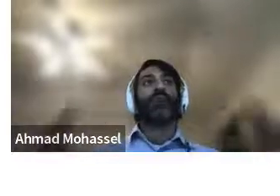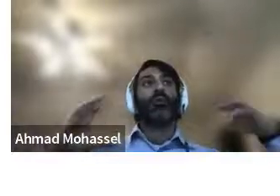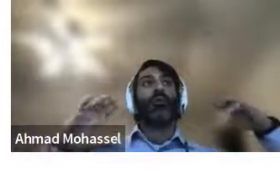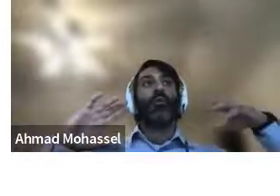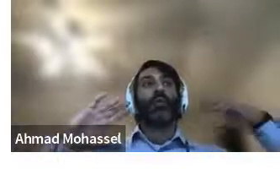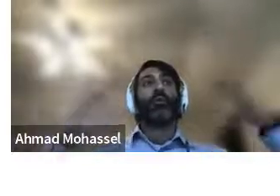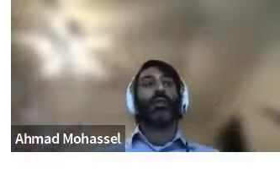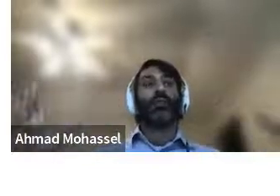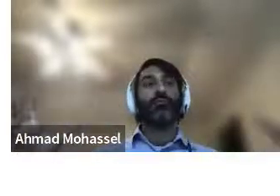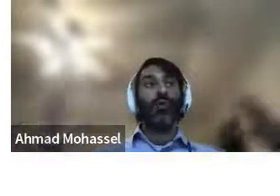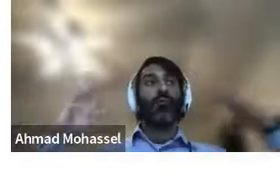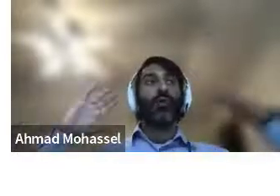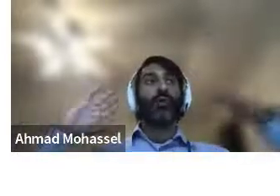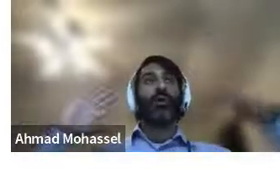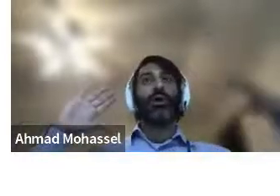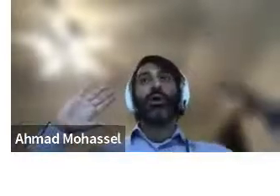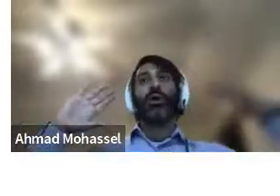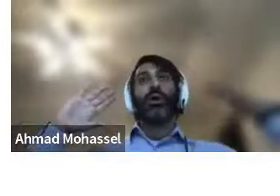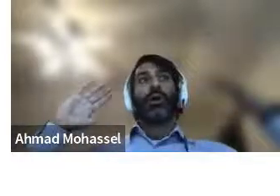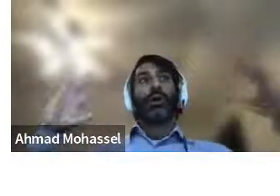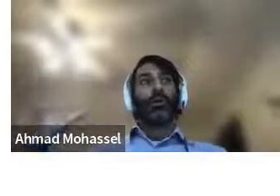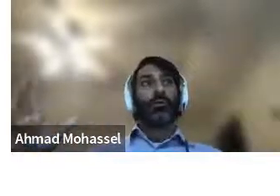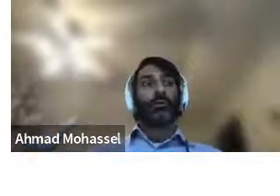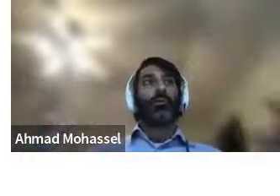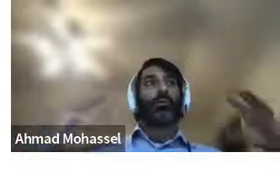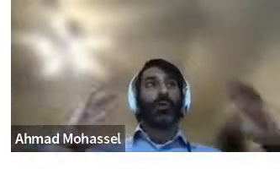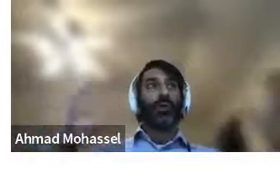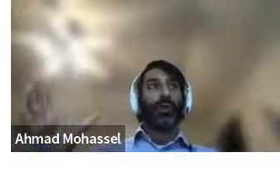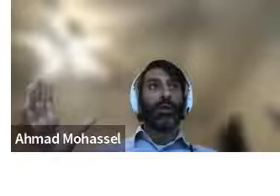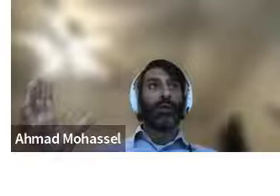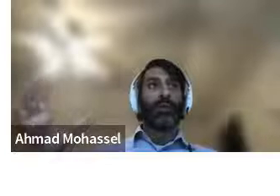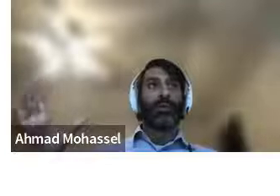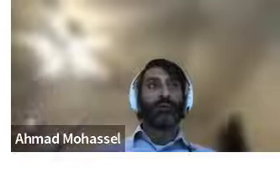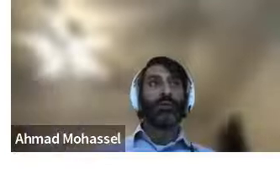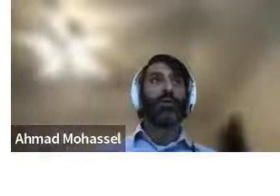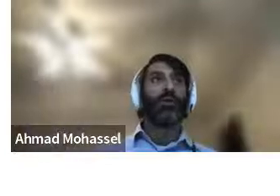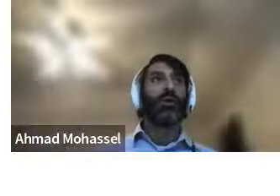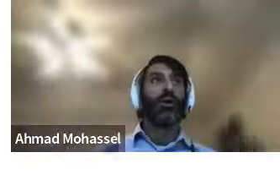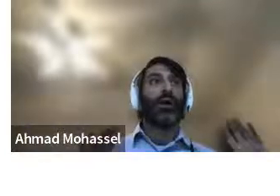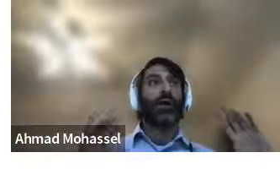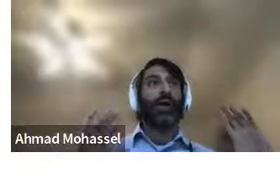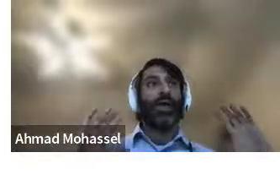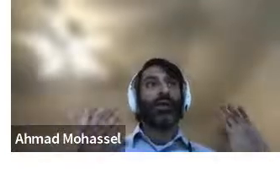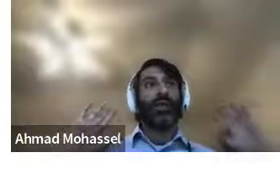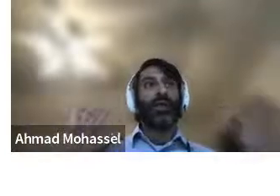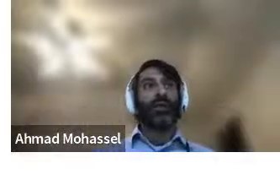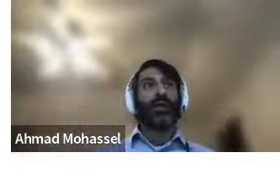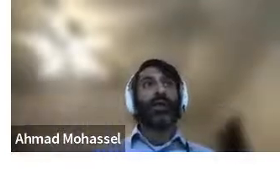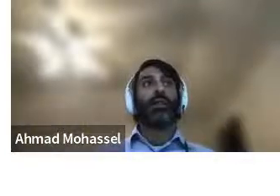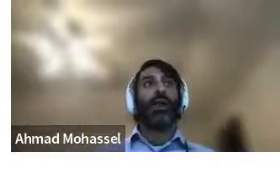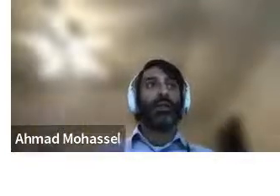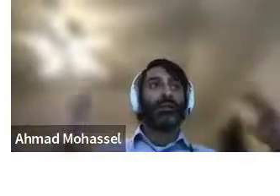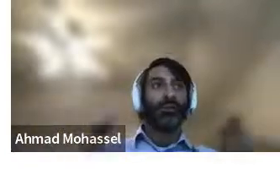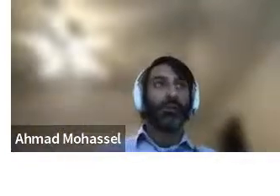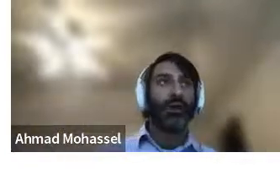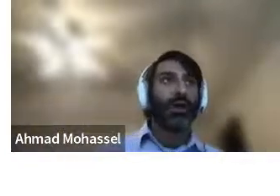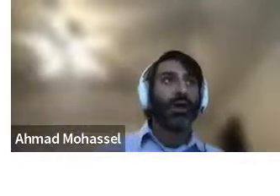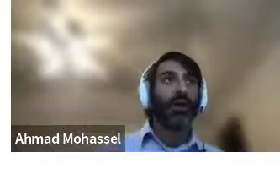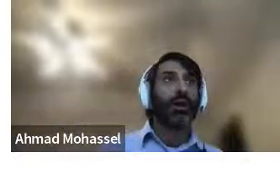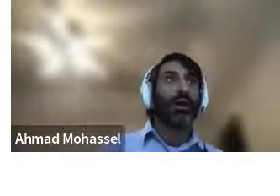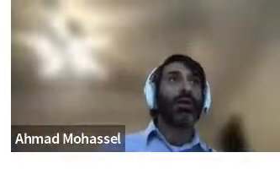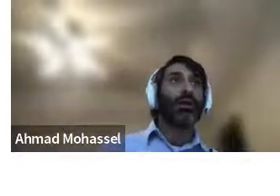introduce the framework, the modeling framework we're gonna present to you, and then I'll hand it